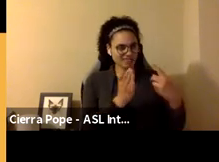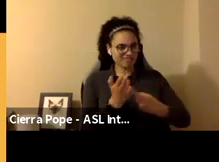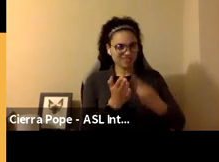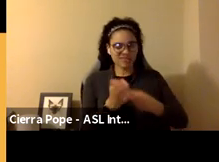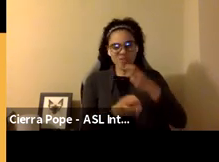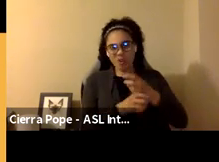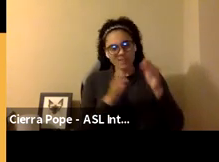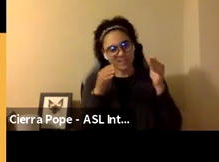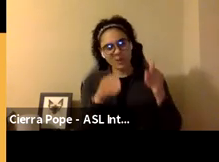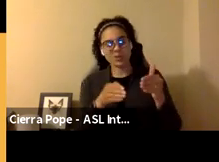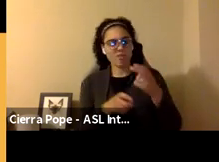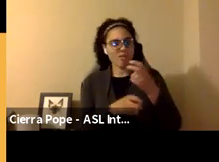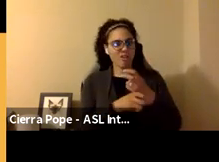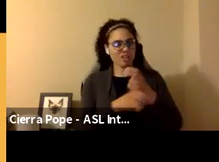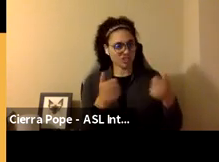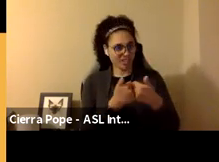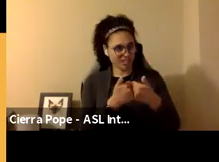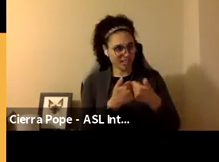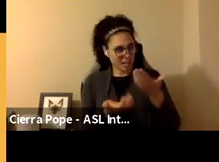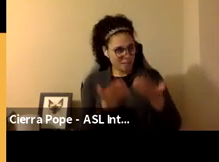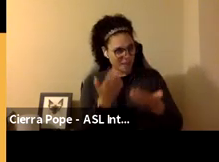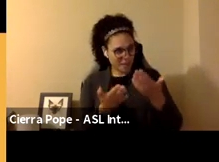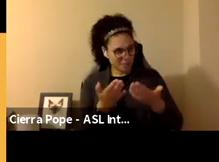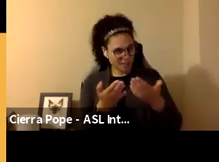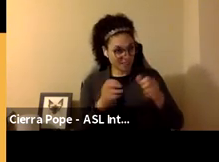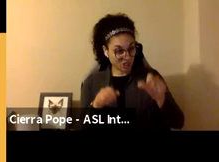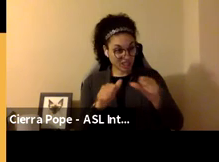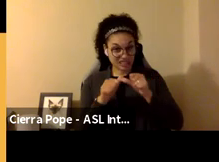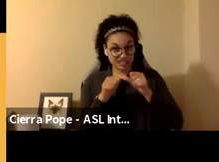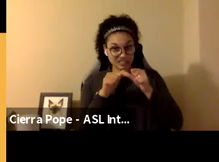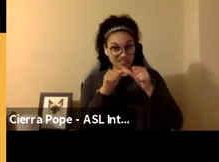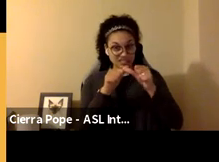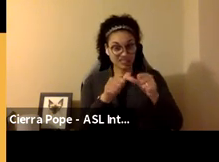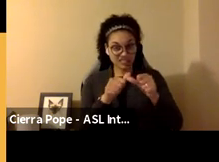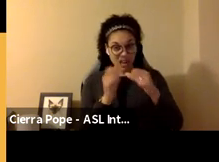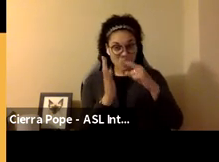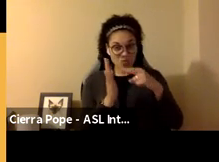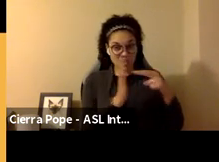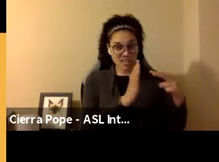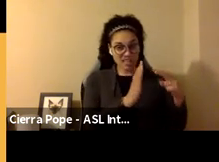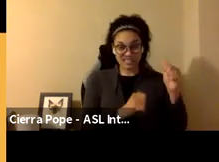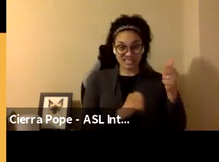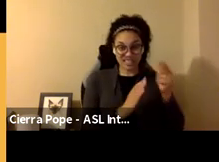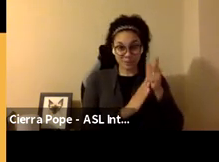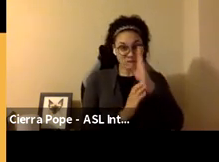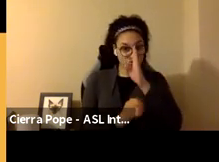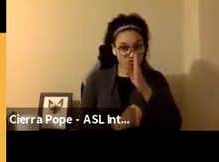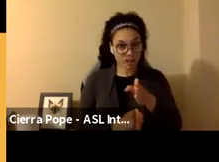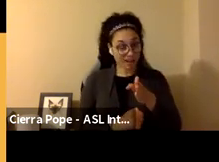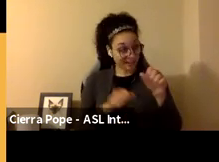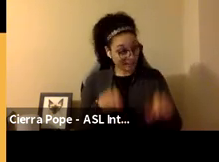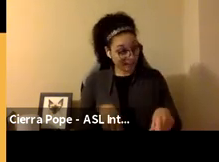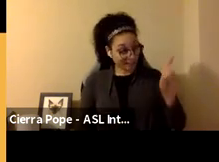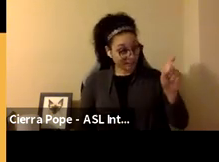focus. I'm wondering if you could make it 10 minutes of sustained reading. What do you think? Those types